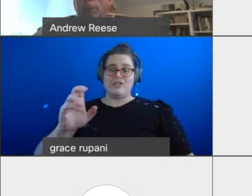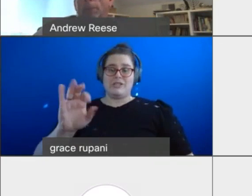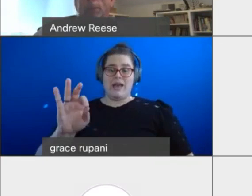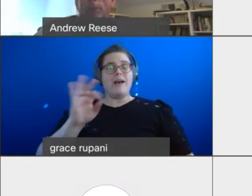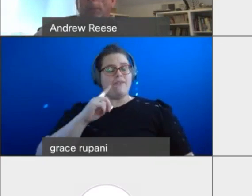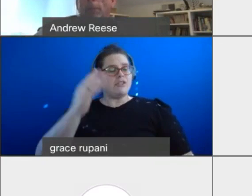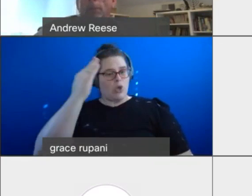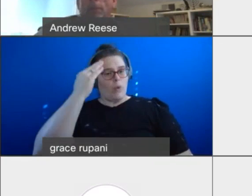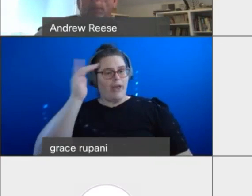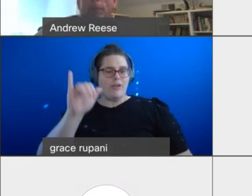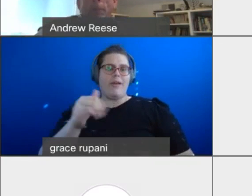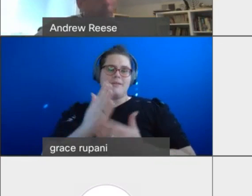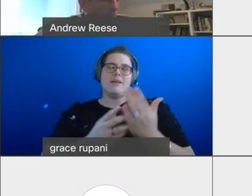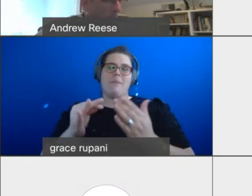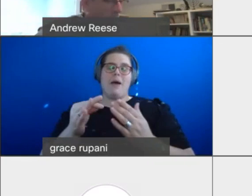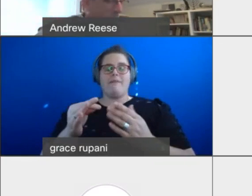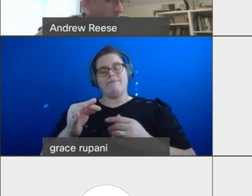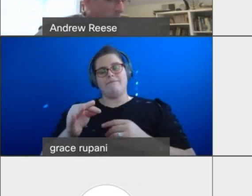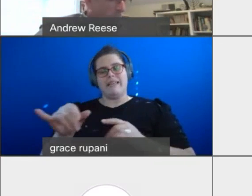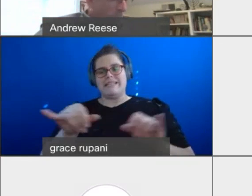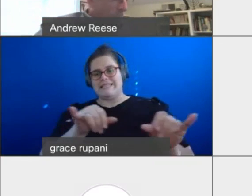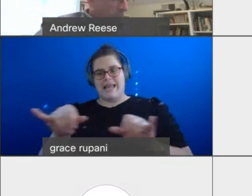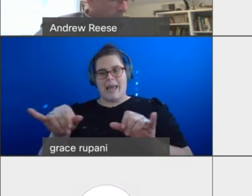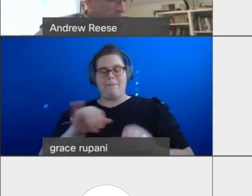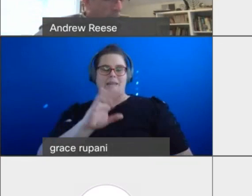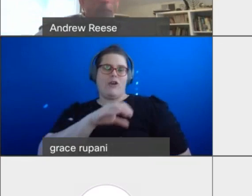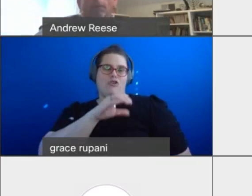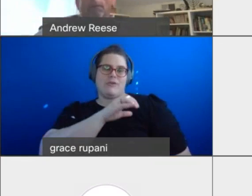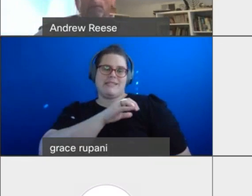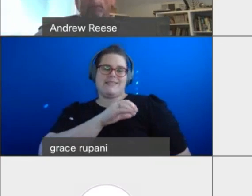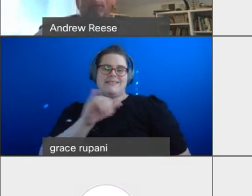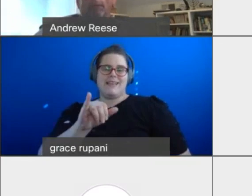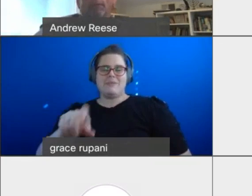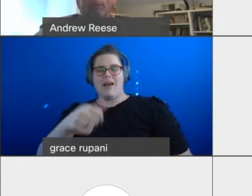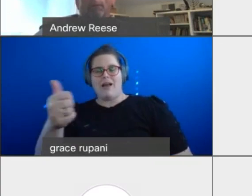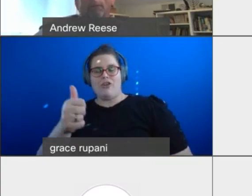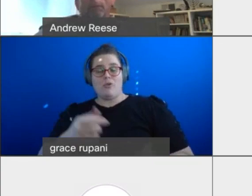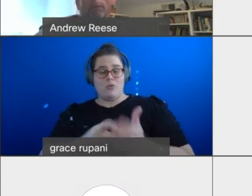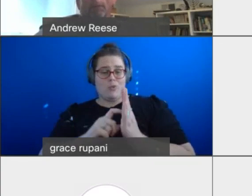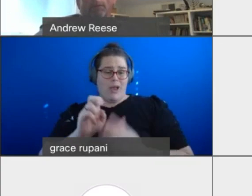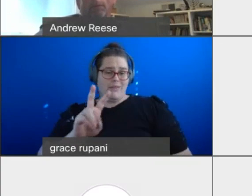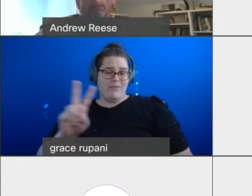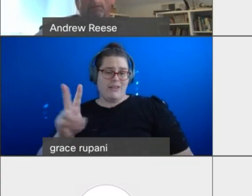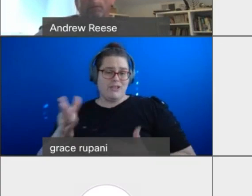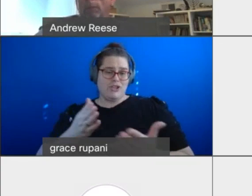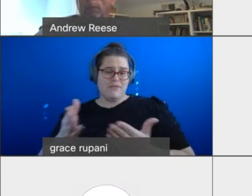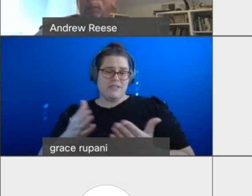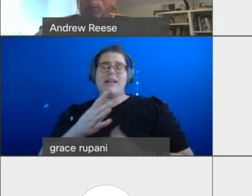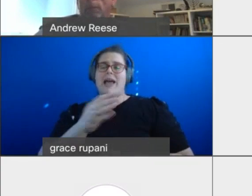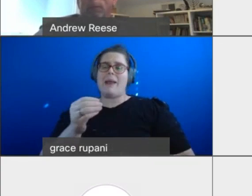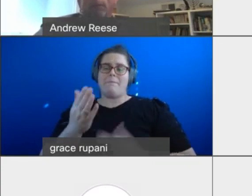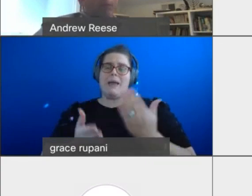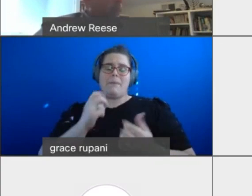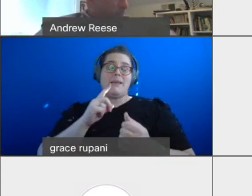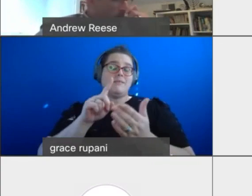of the common same, I should say, traits as the other required EVV services, and this will be explored to be